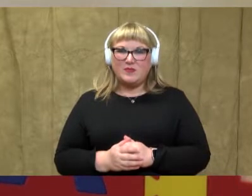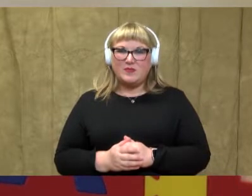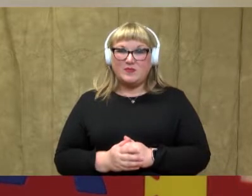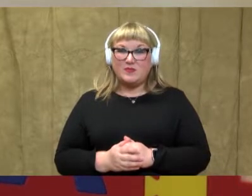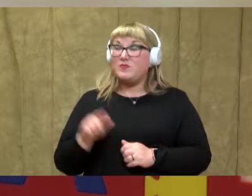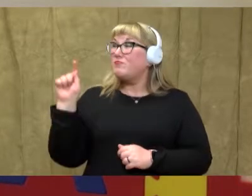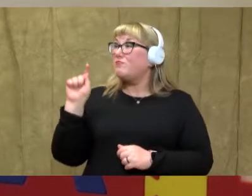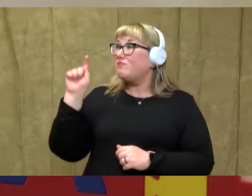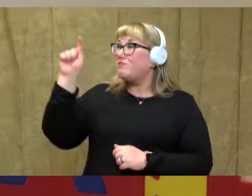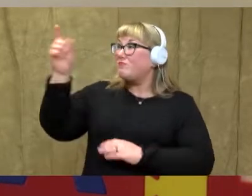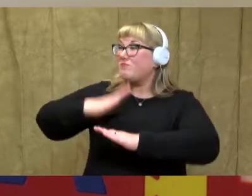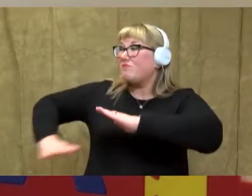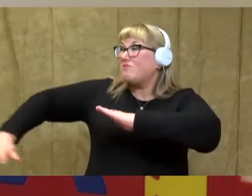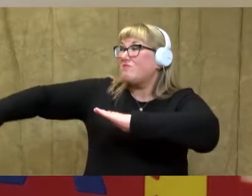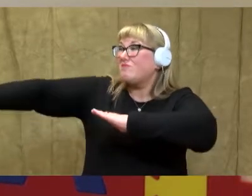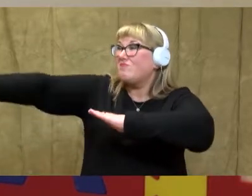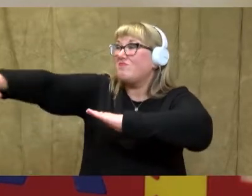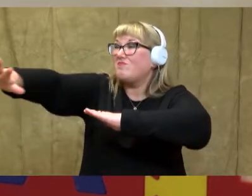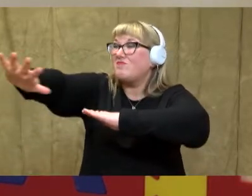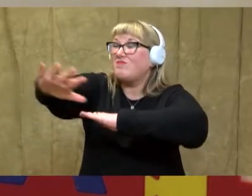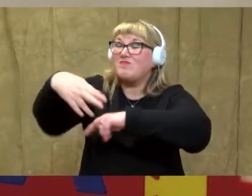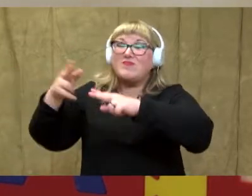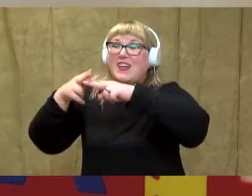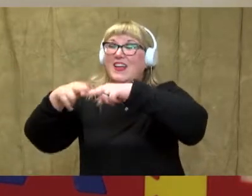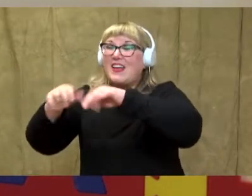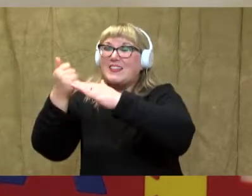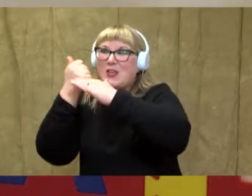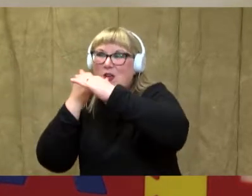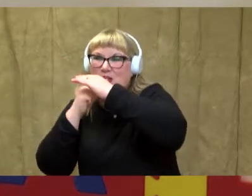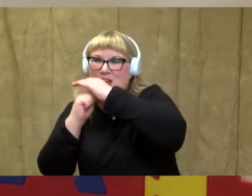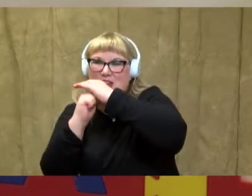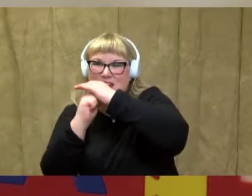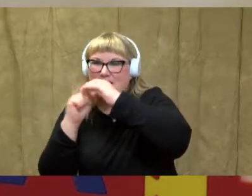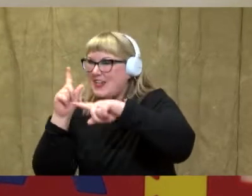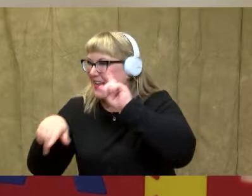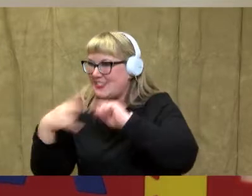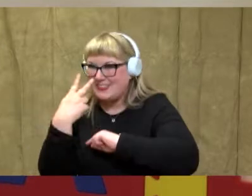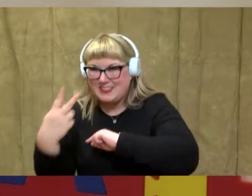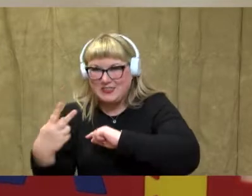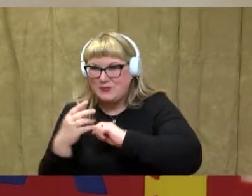Out in the fields, eggs are hidden from view,